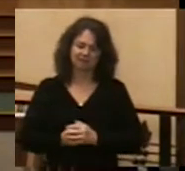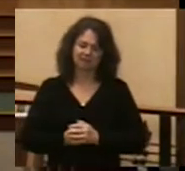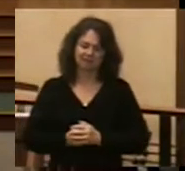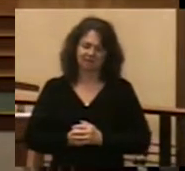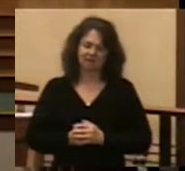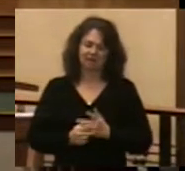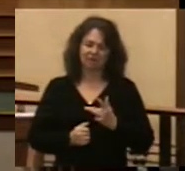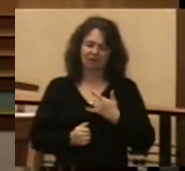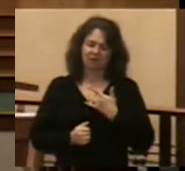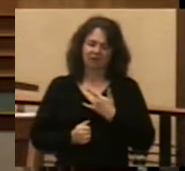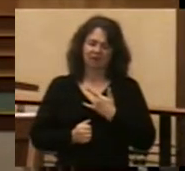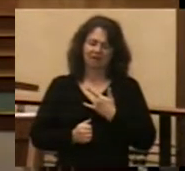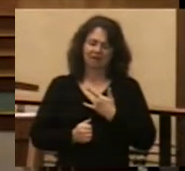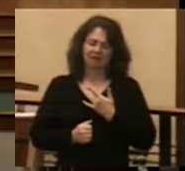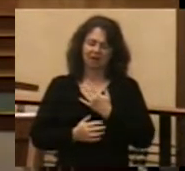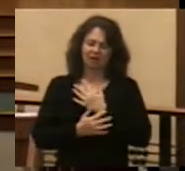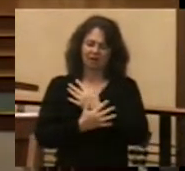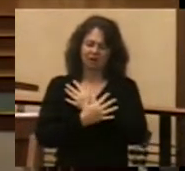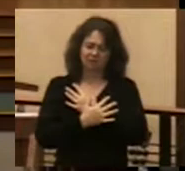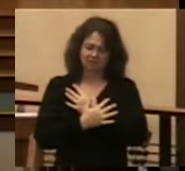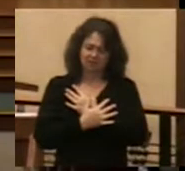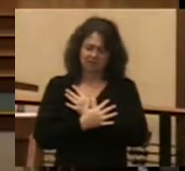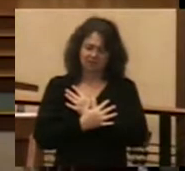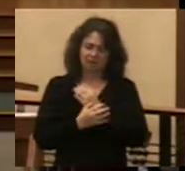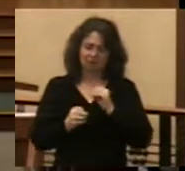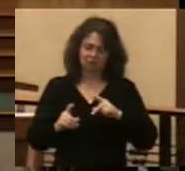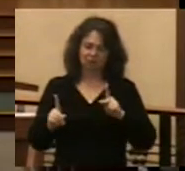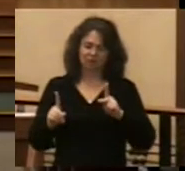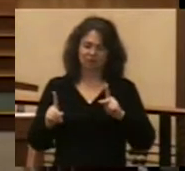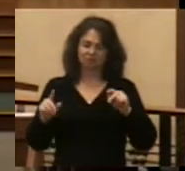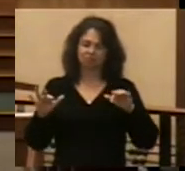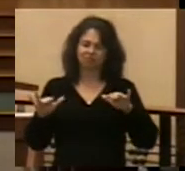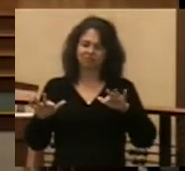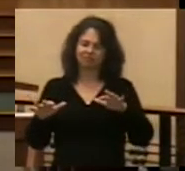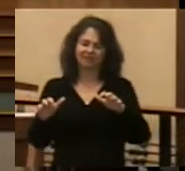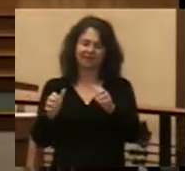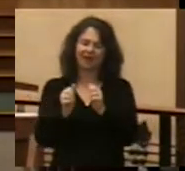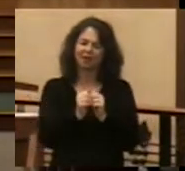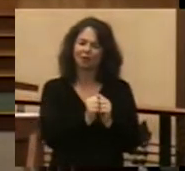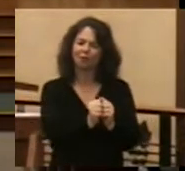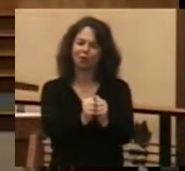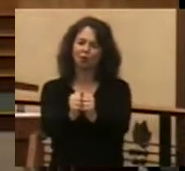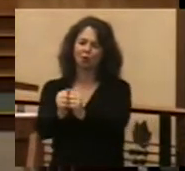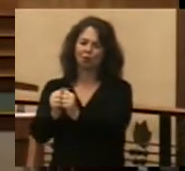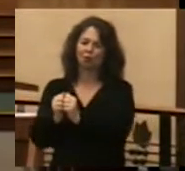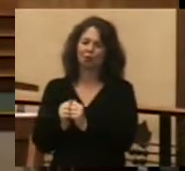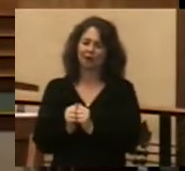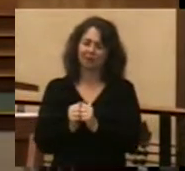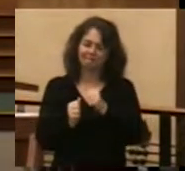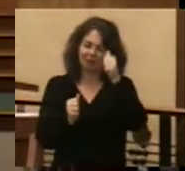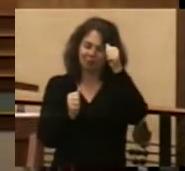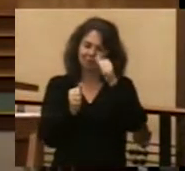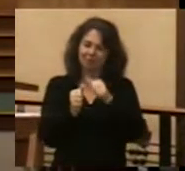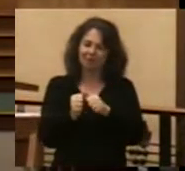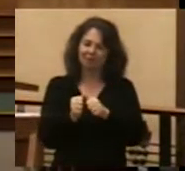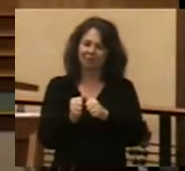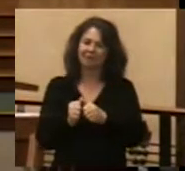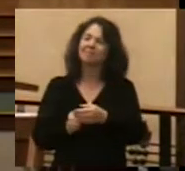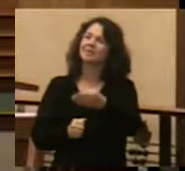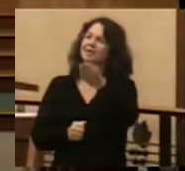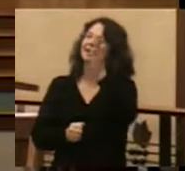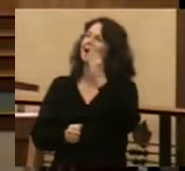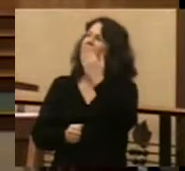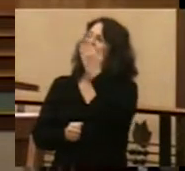of rest, and of an opportunity to gather in worship with all of you and to be reminded of God's